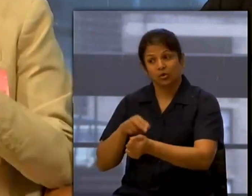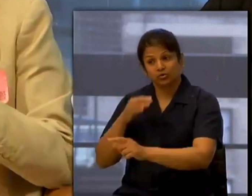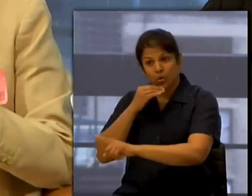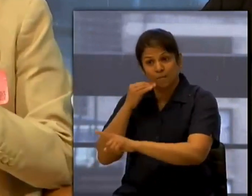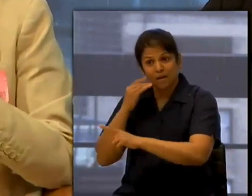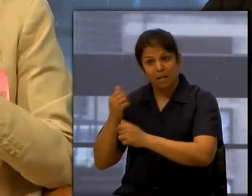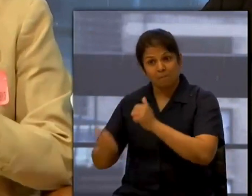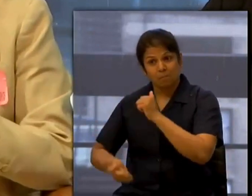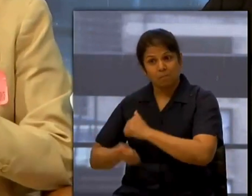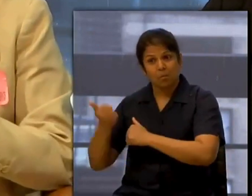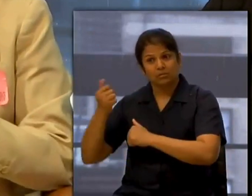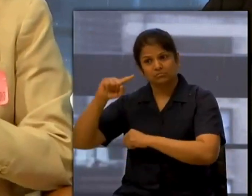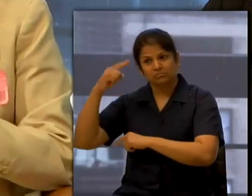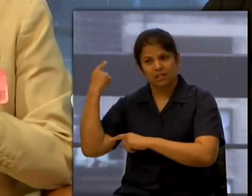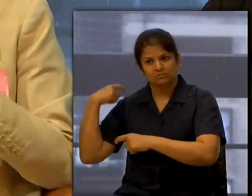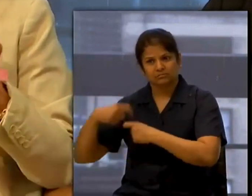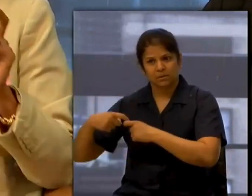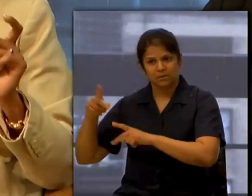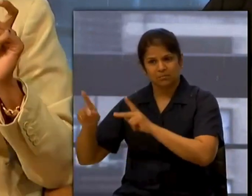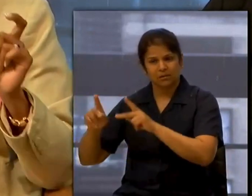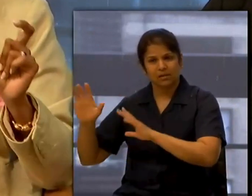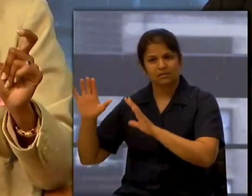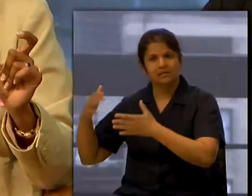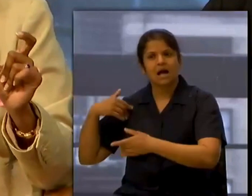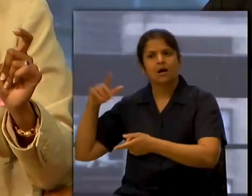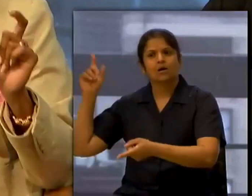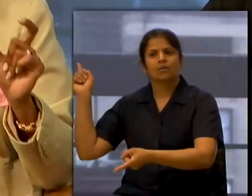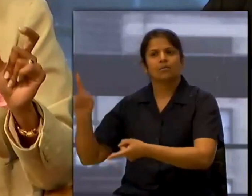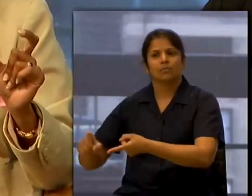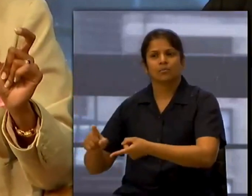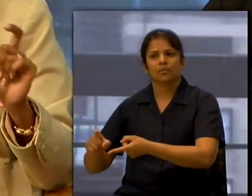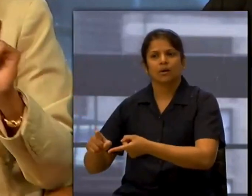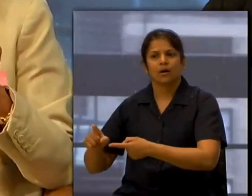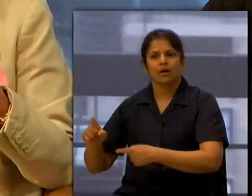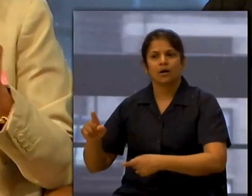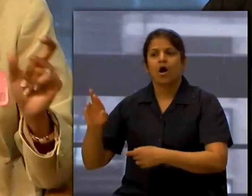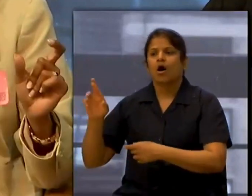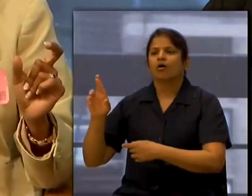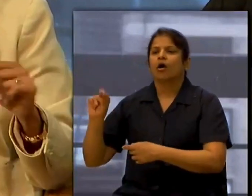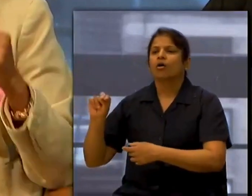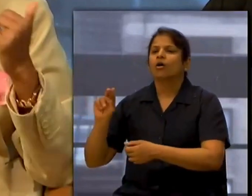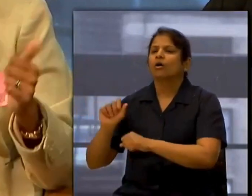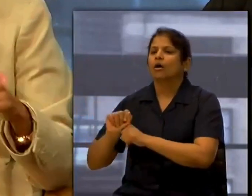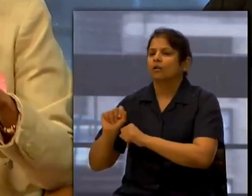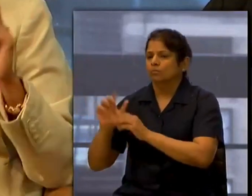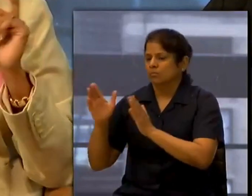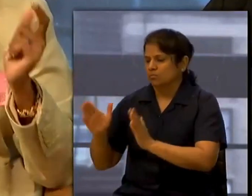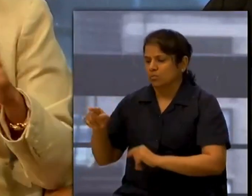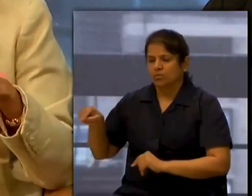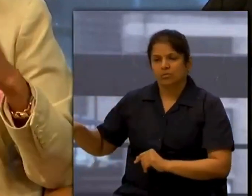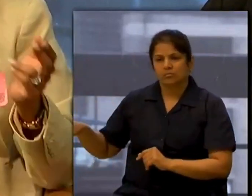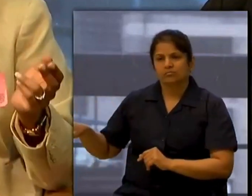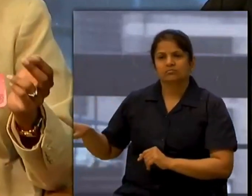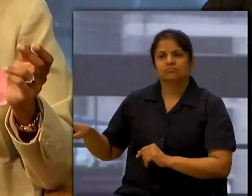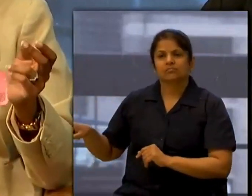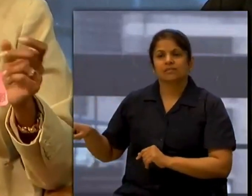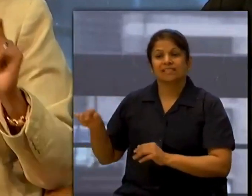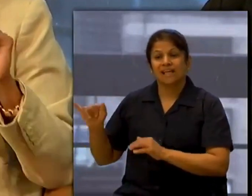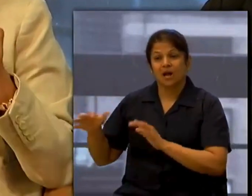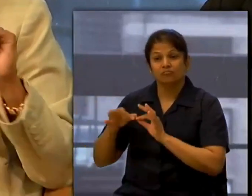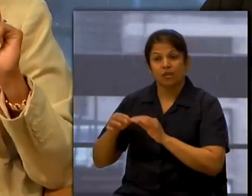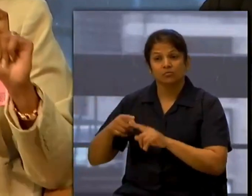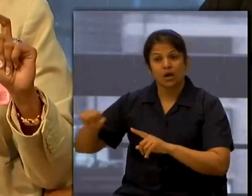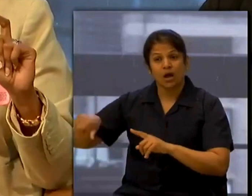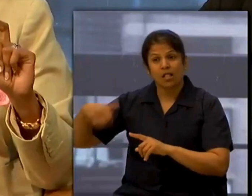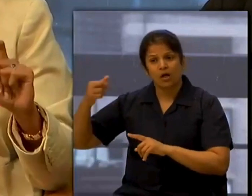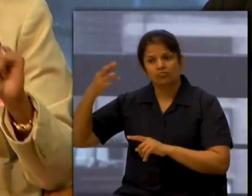significantly lowered registered nurses. And that particular study accounted for other factors, insurance status, region, everything like that. And the